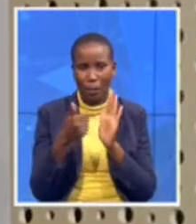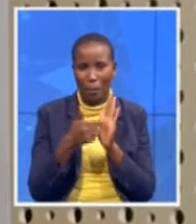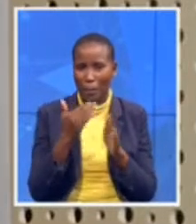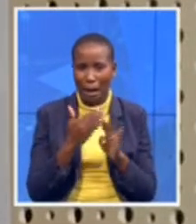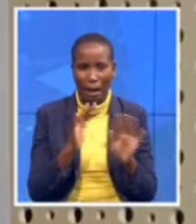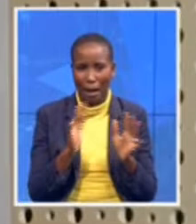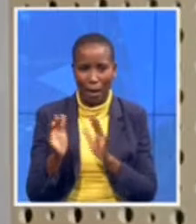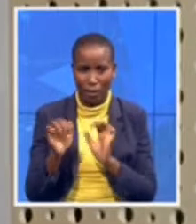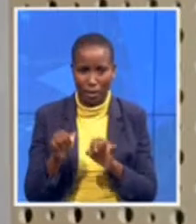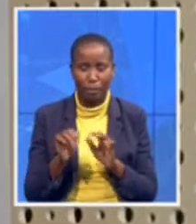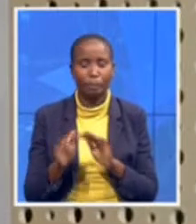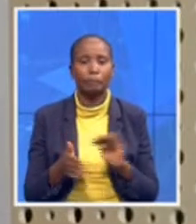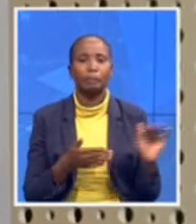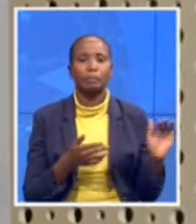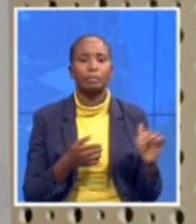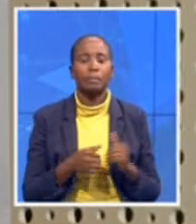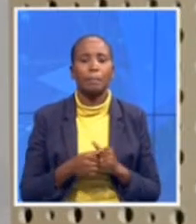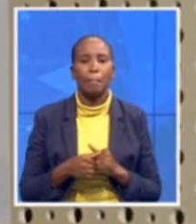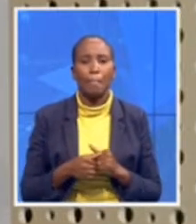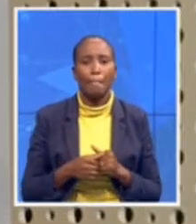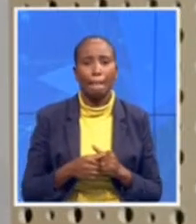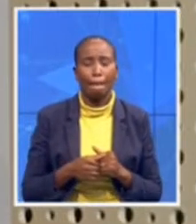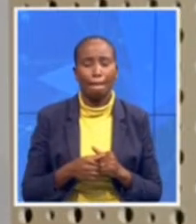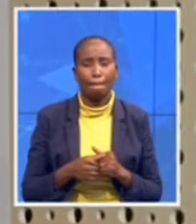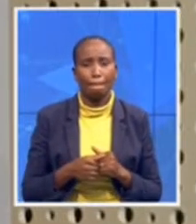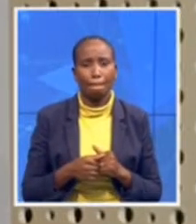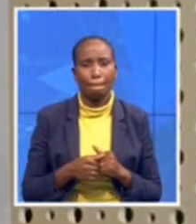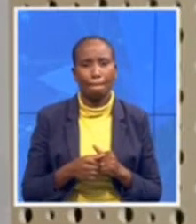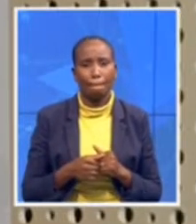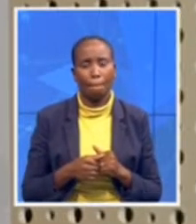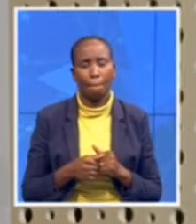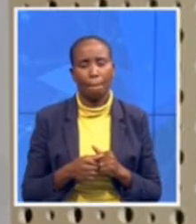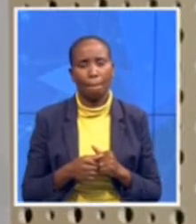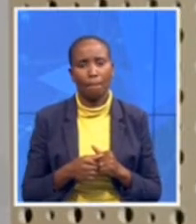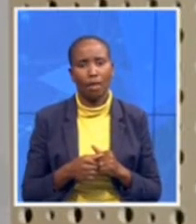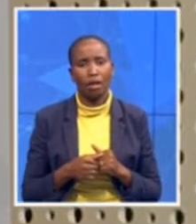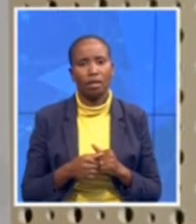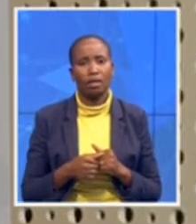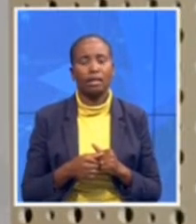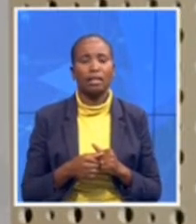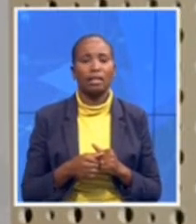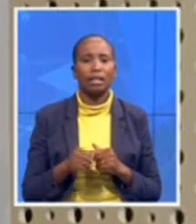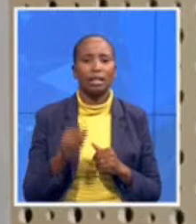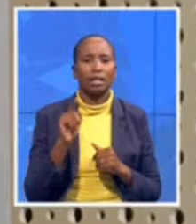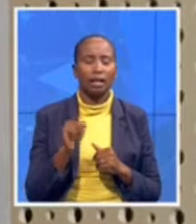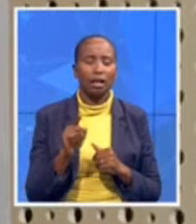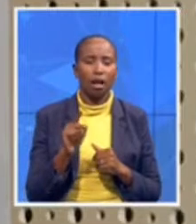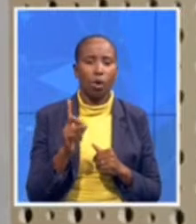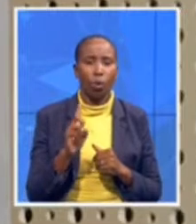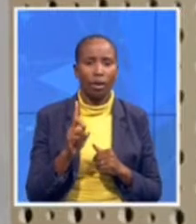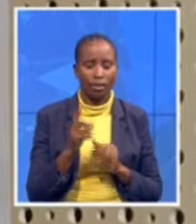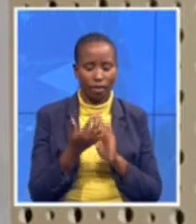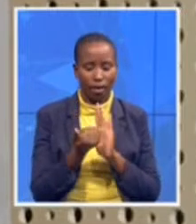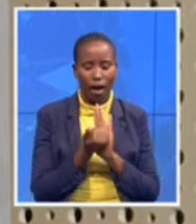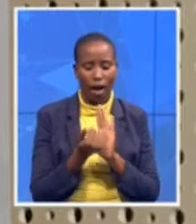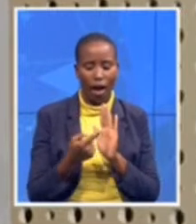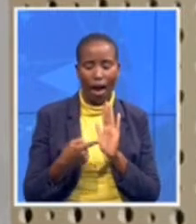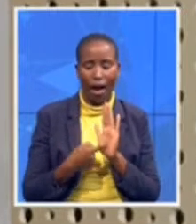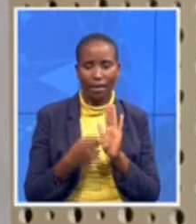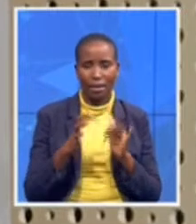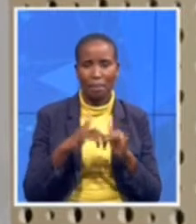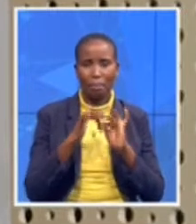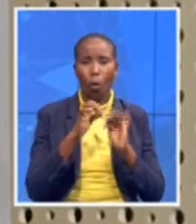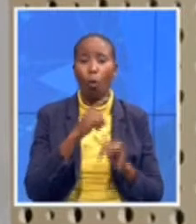it still goes without saying that the intent of the Act is really to protect the citizens of South